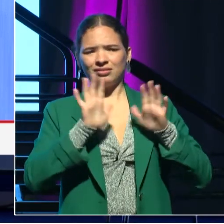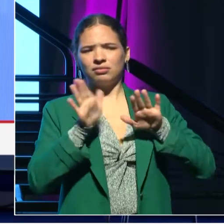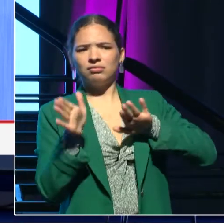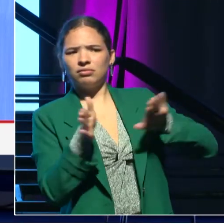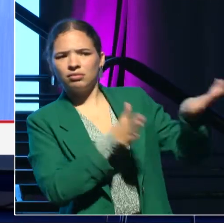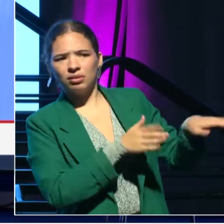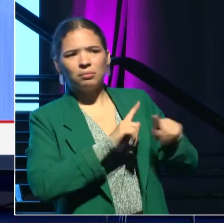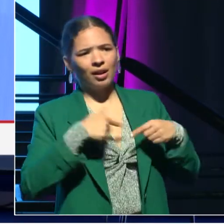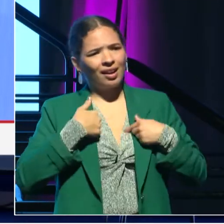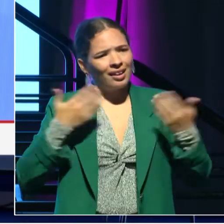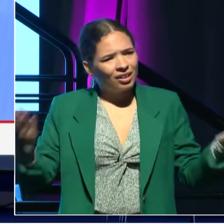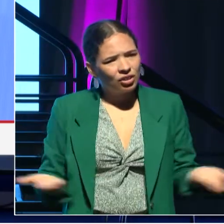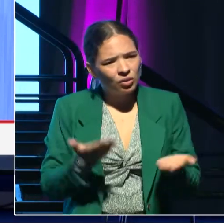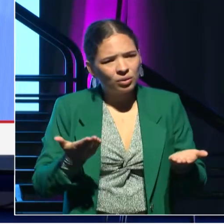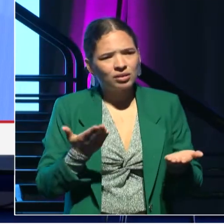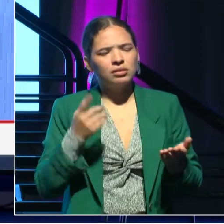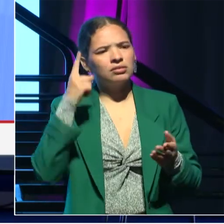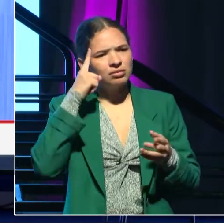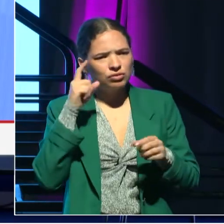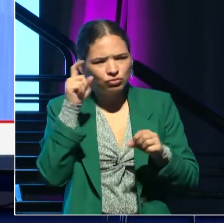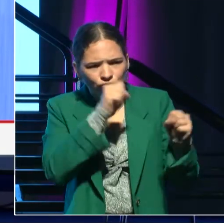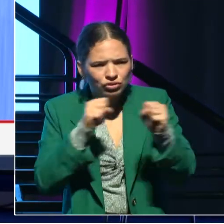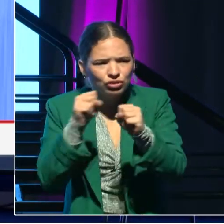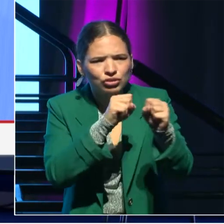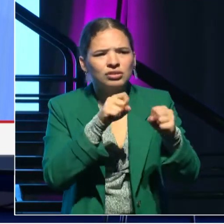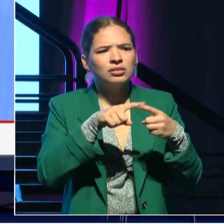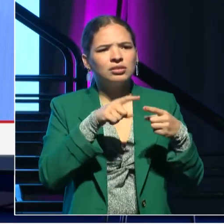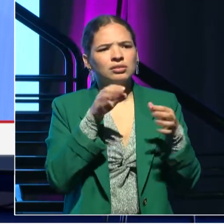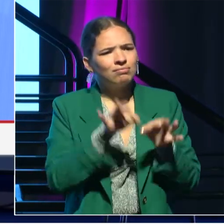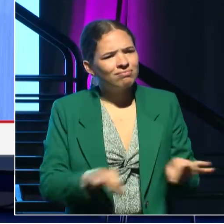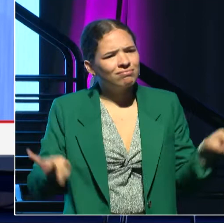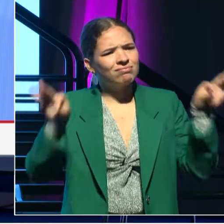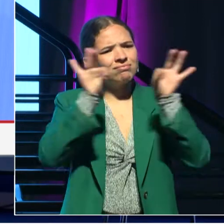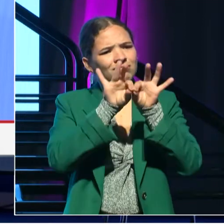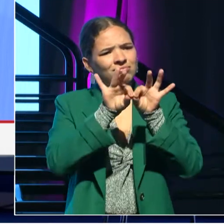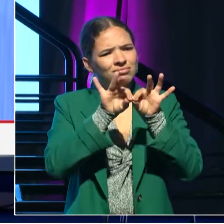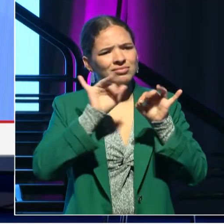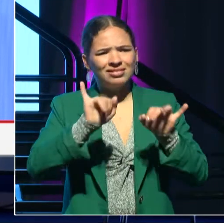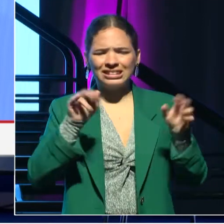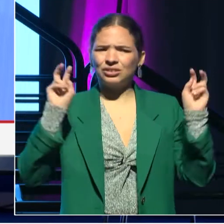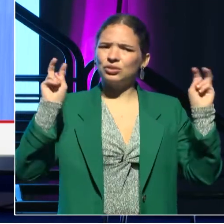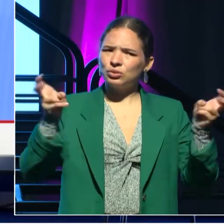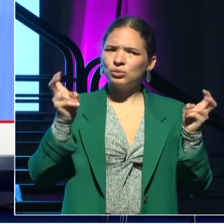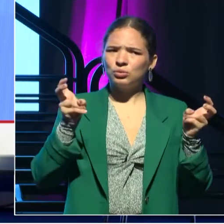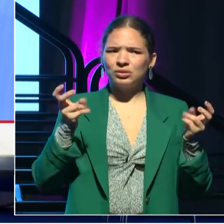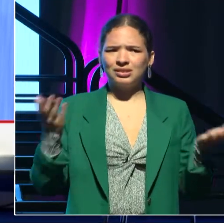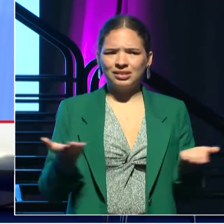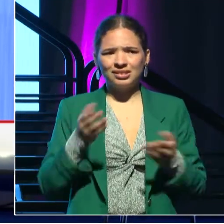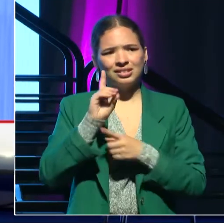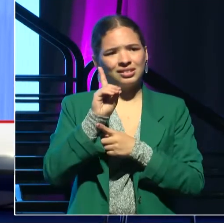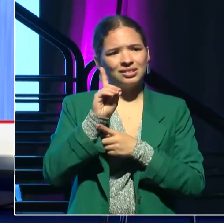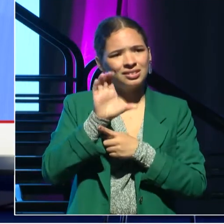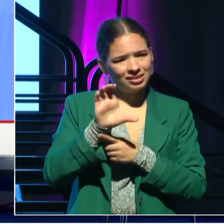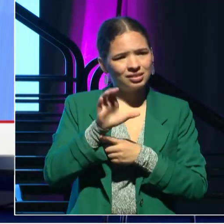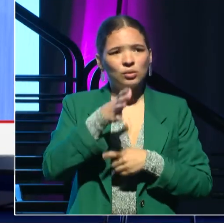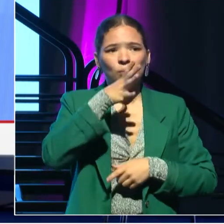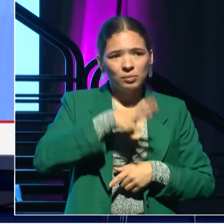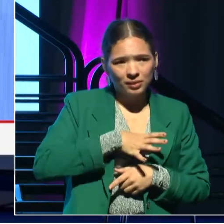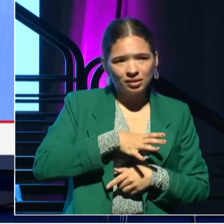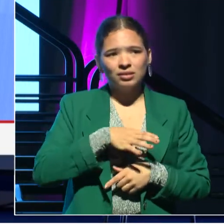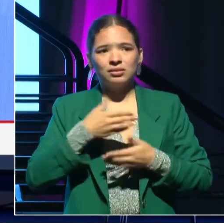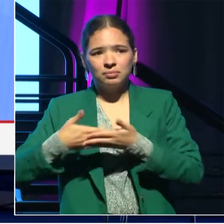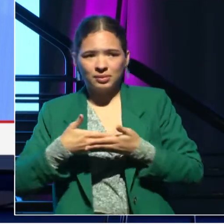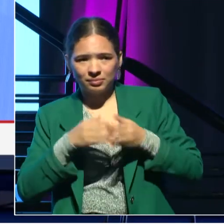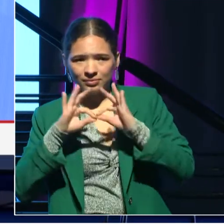strategize and focus on a very important issue, not only to DC women and families, but to our